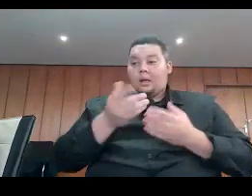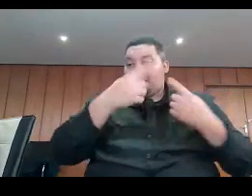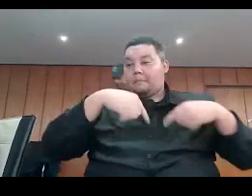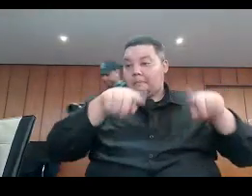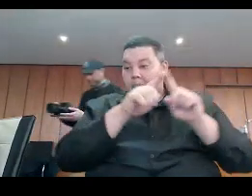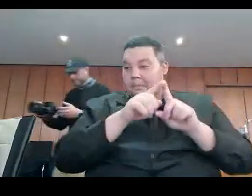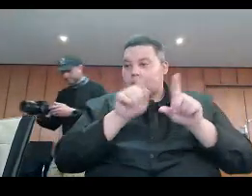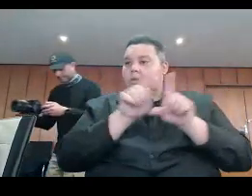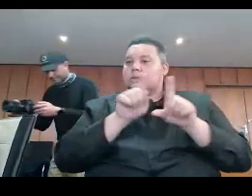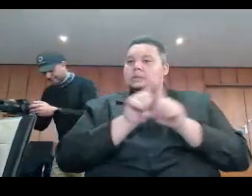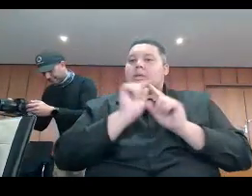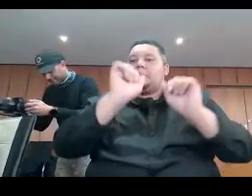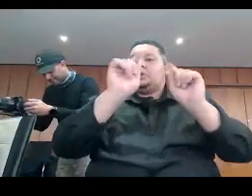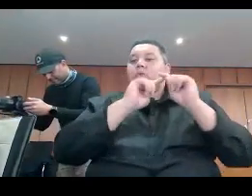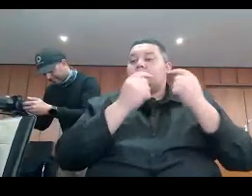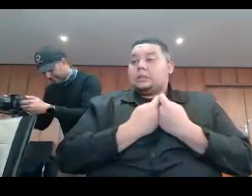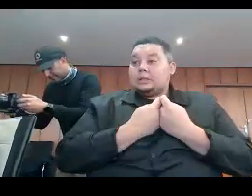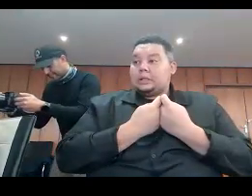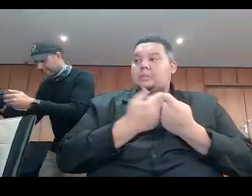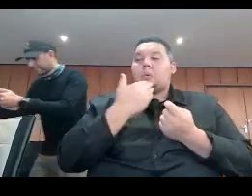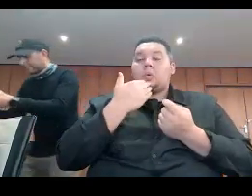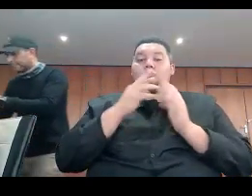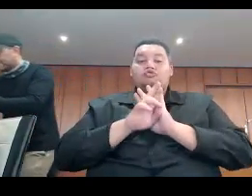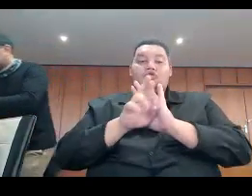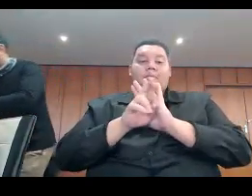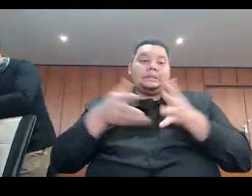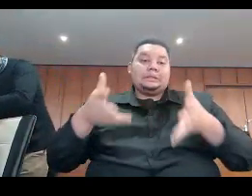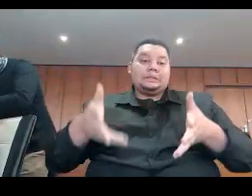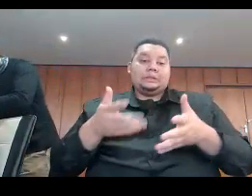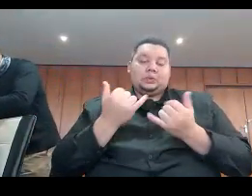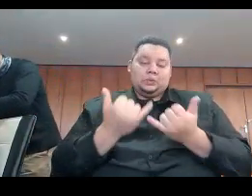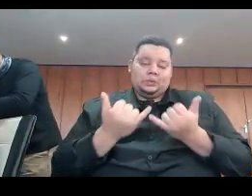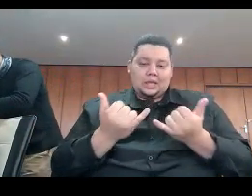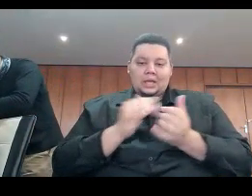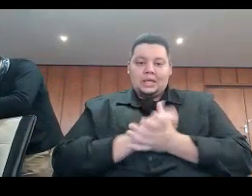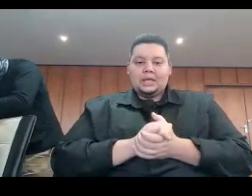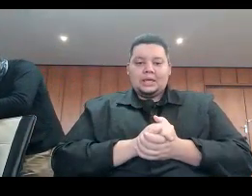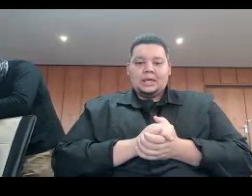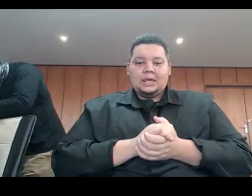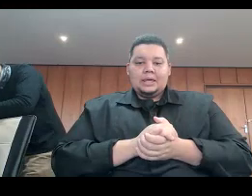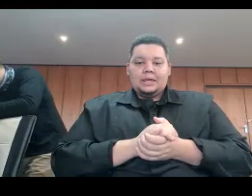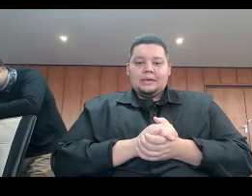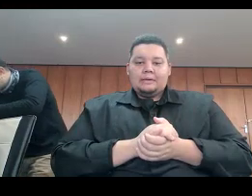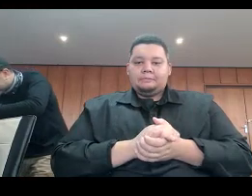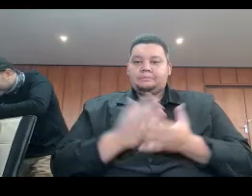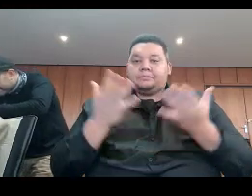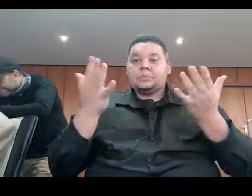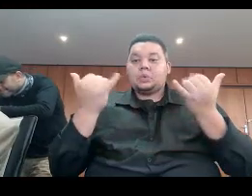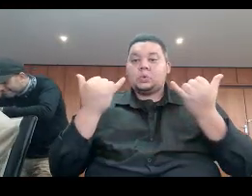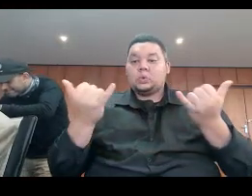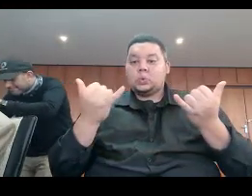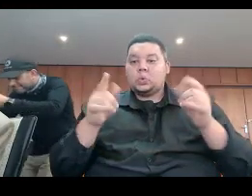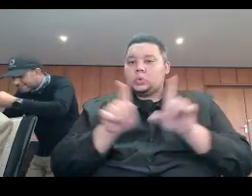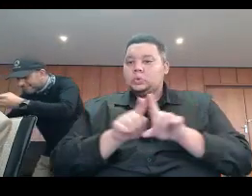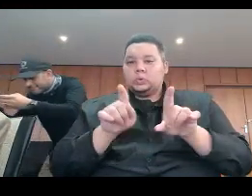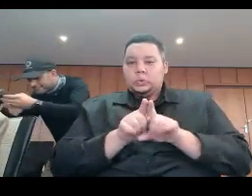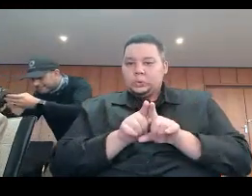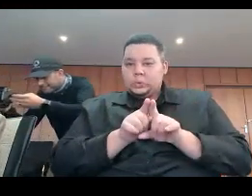and to the team that represent as well. So today we also